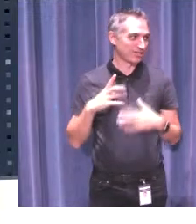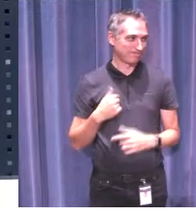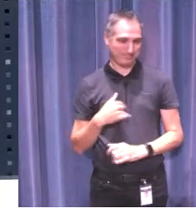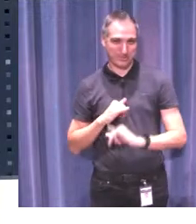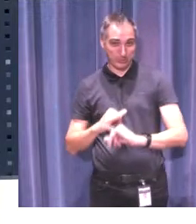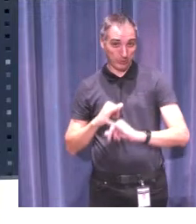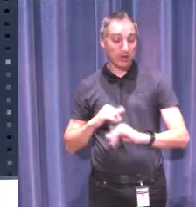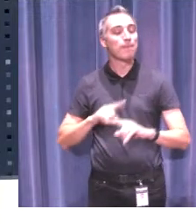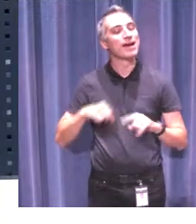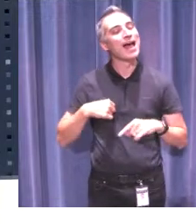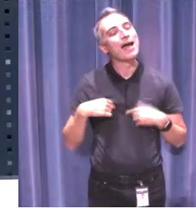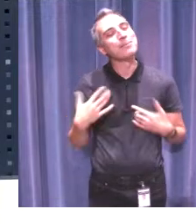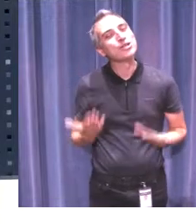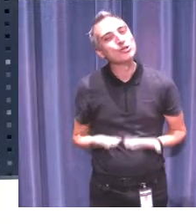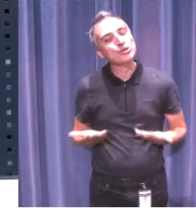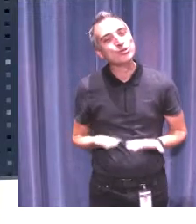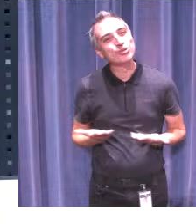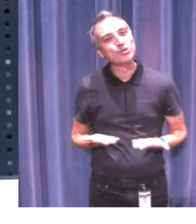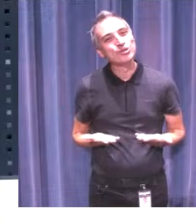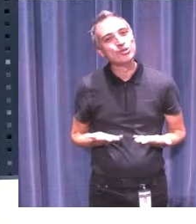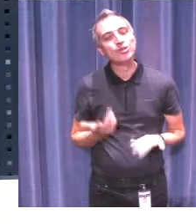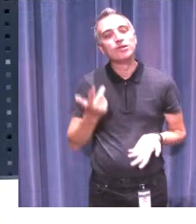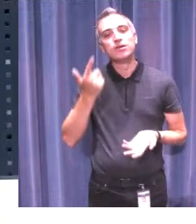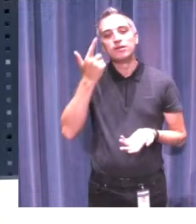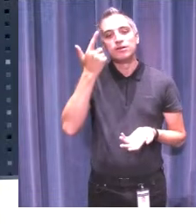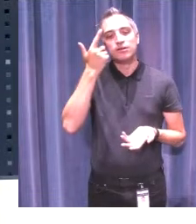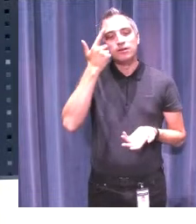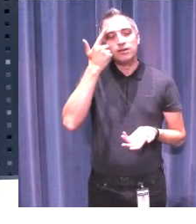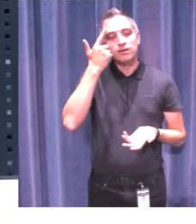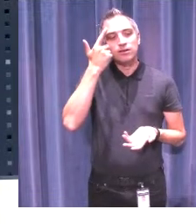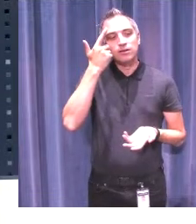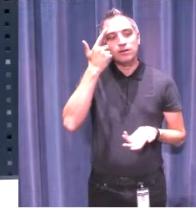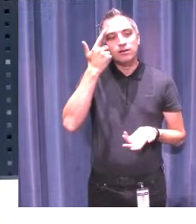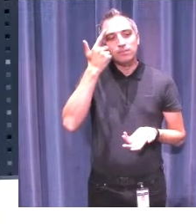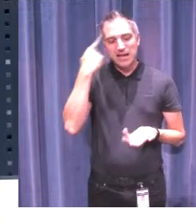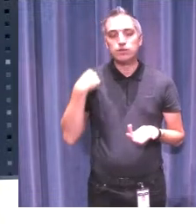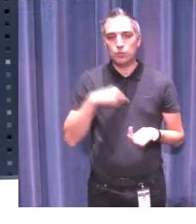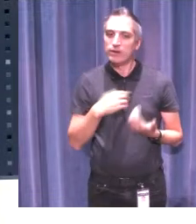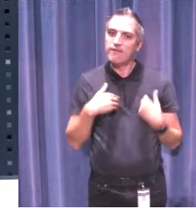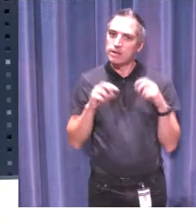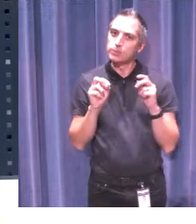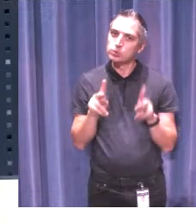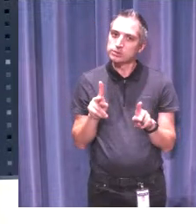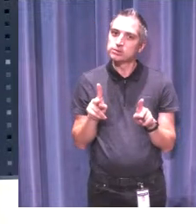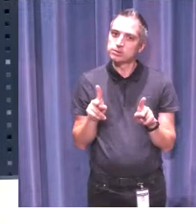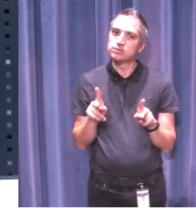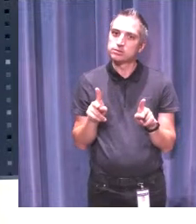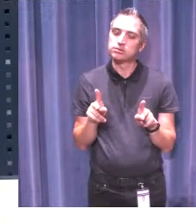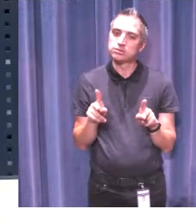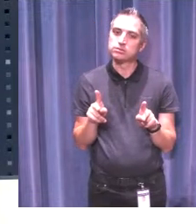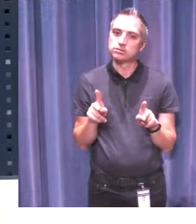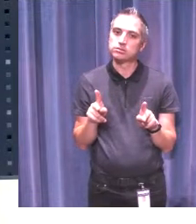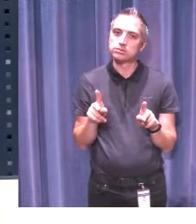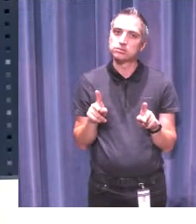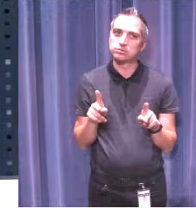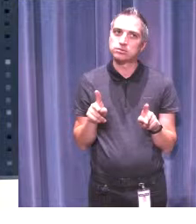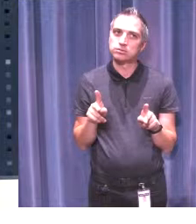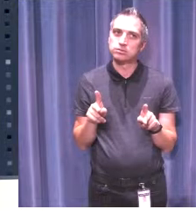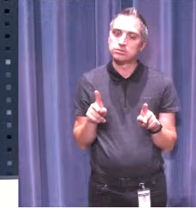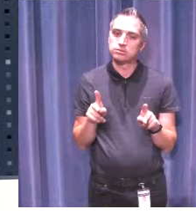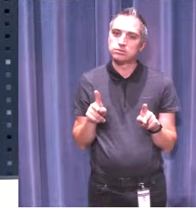I'm here because I think that we have an opportunity to really shore this part